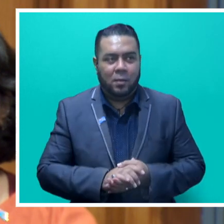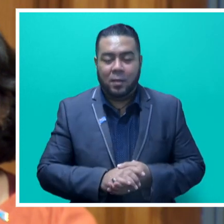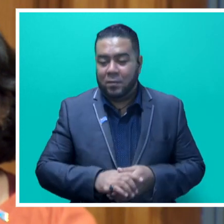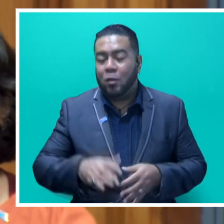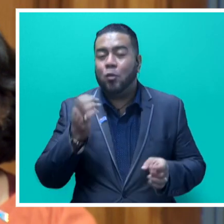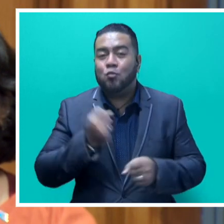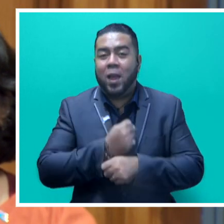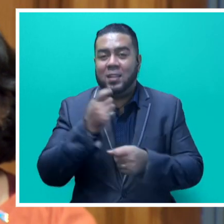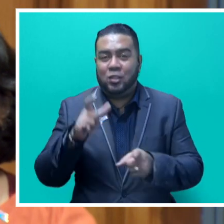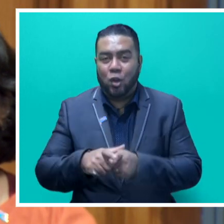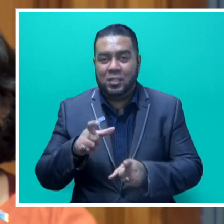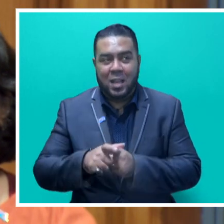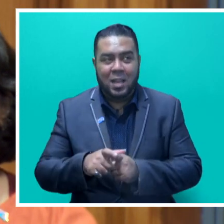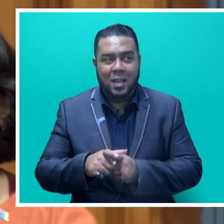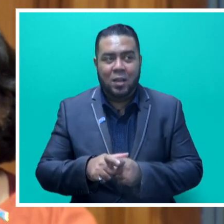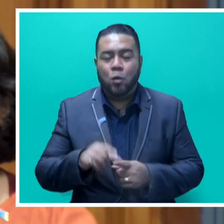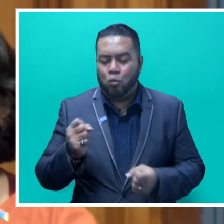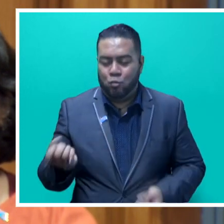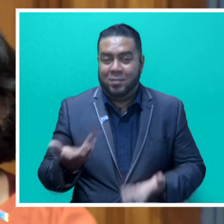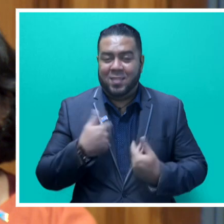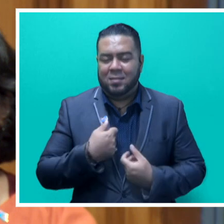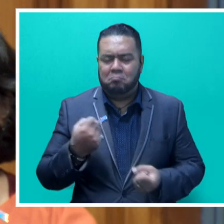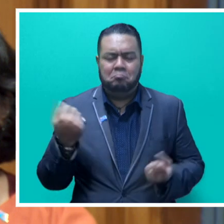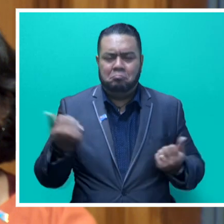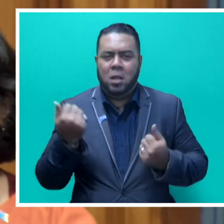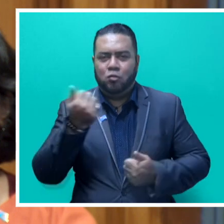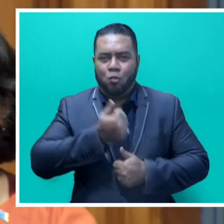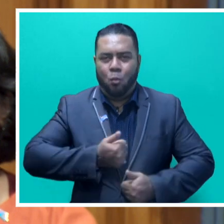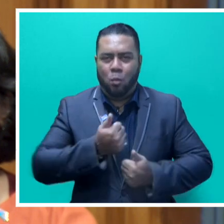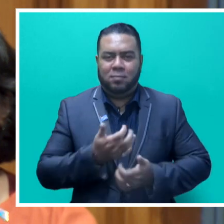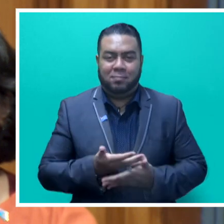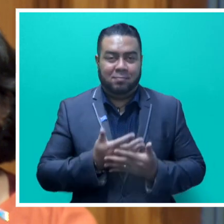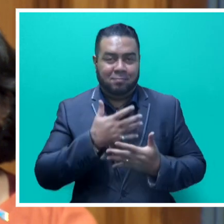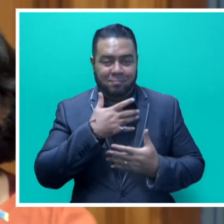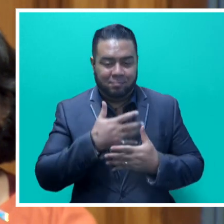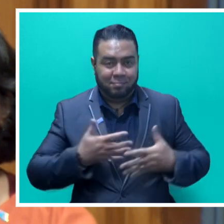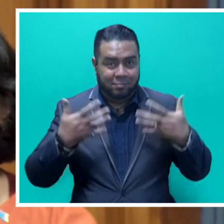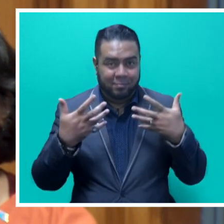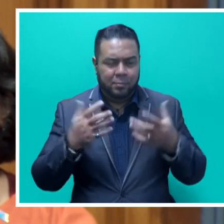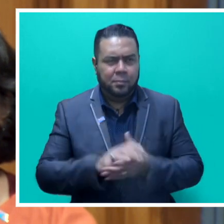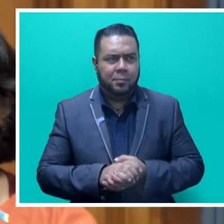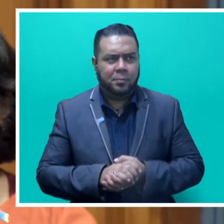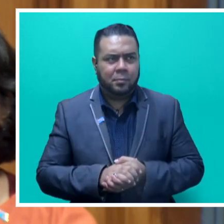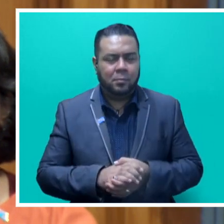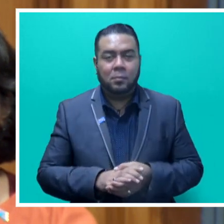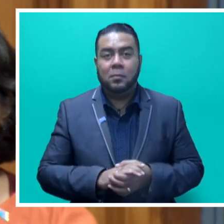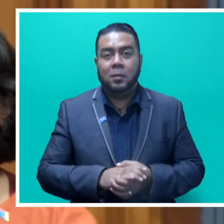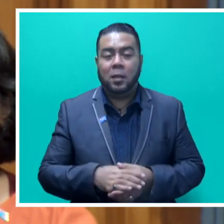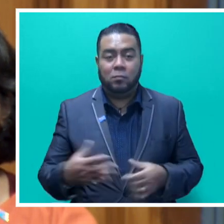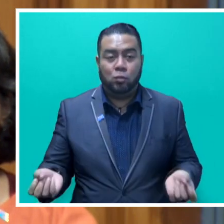granddaughter, Lotiola, who brings us so much joy. It was not easy juggling the demands of campaigning as a